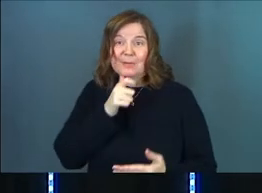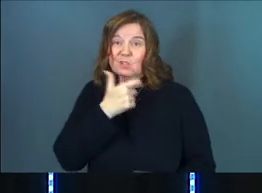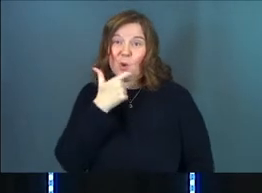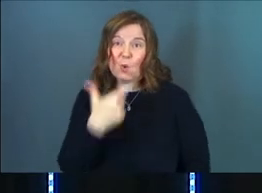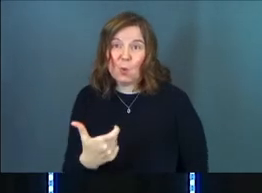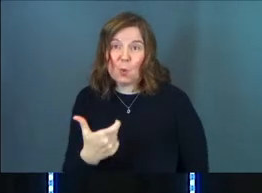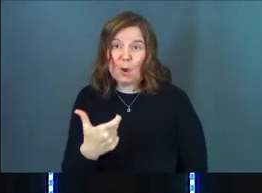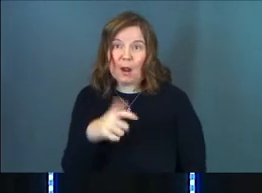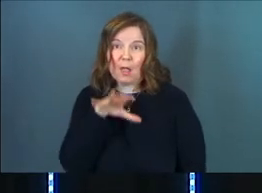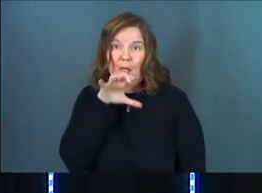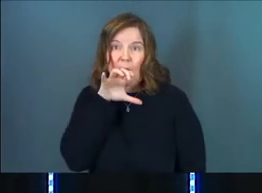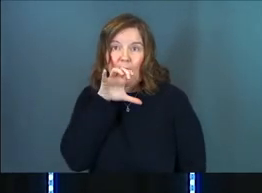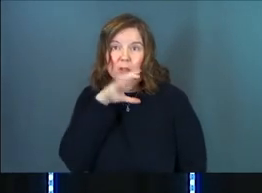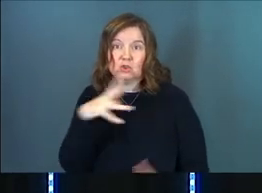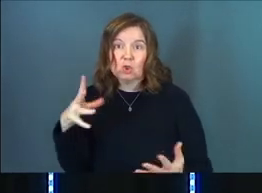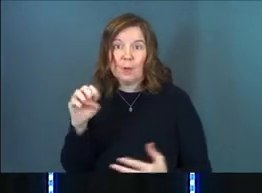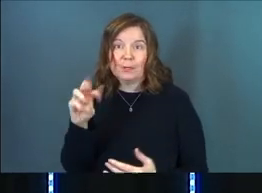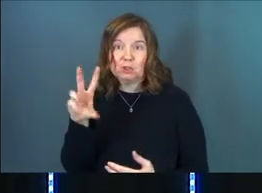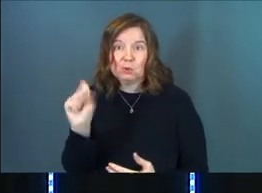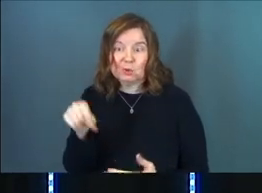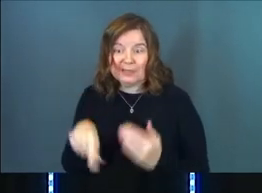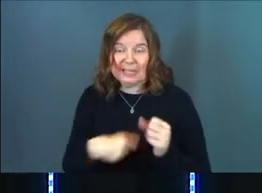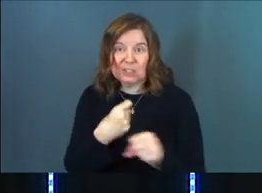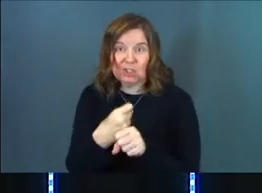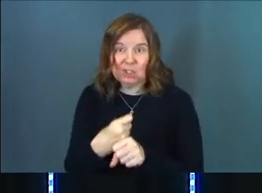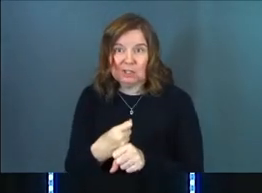don't watch so much cable news in the next year.